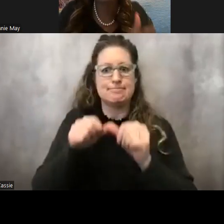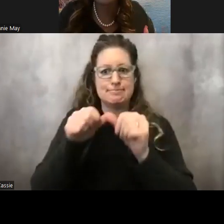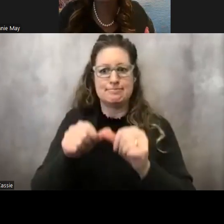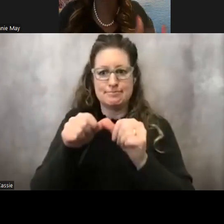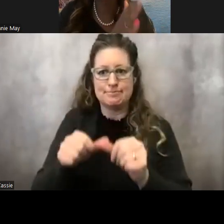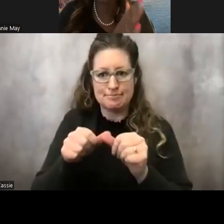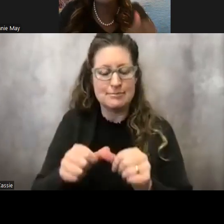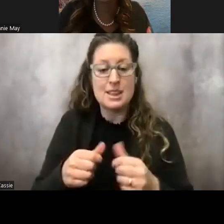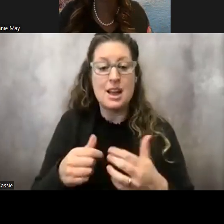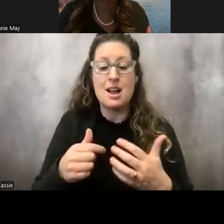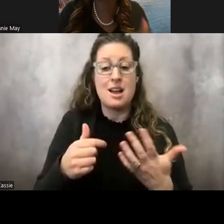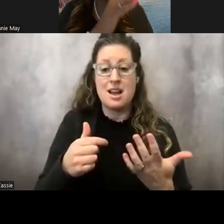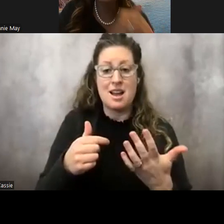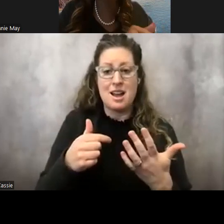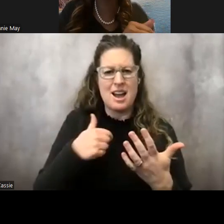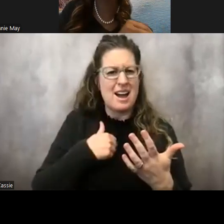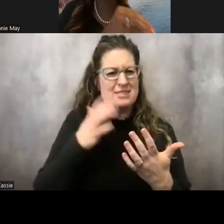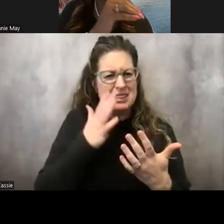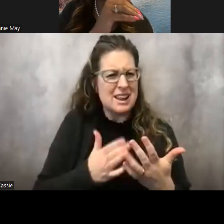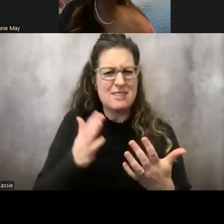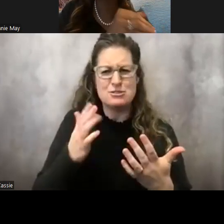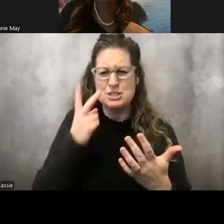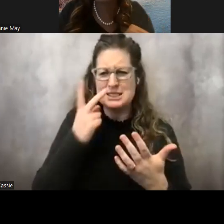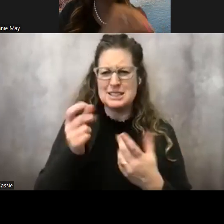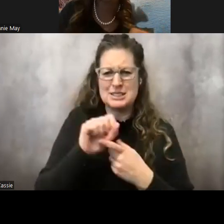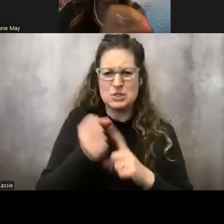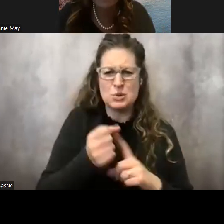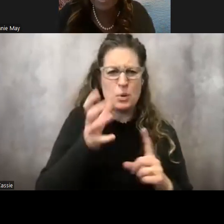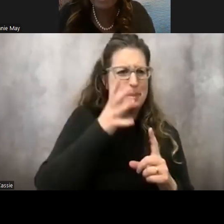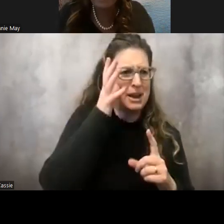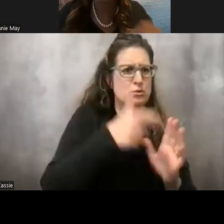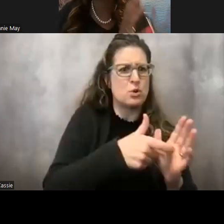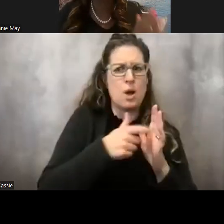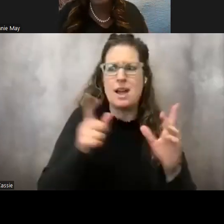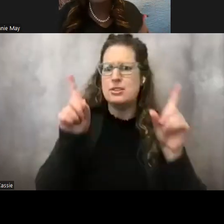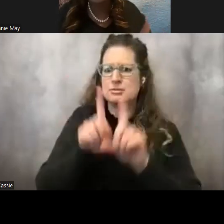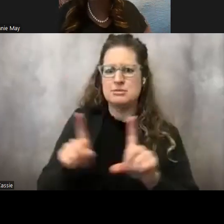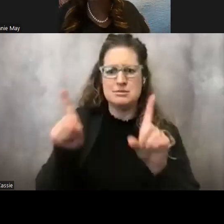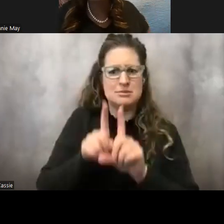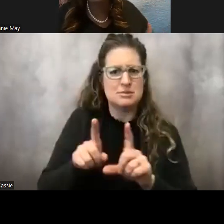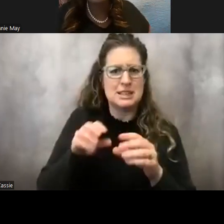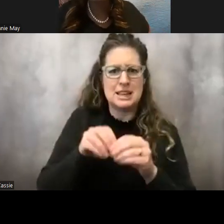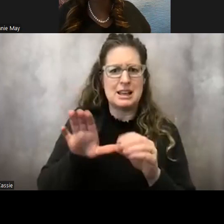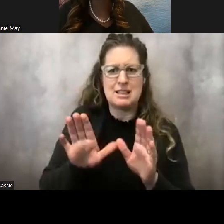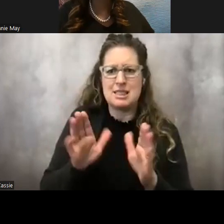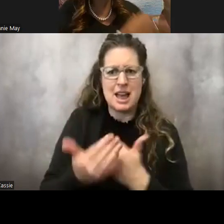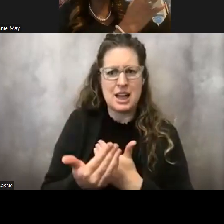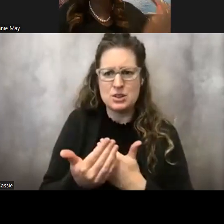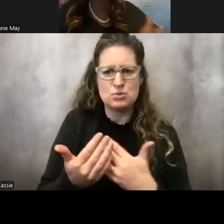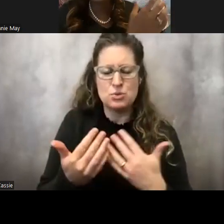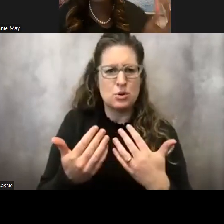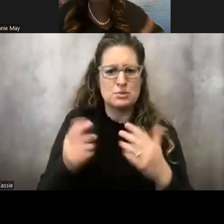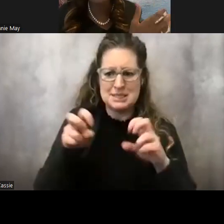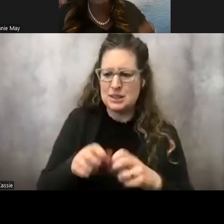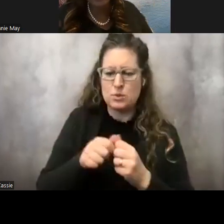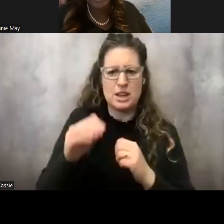was required to be at school in the classroom with a child every day for that child to be successful. So